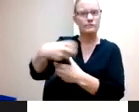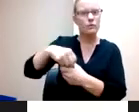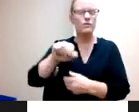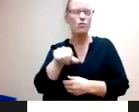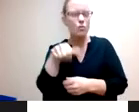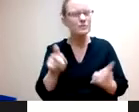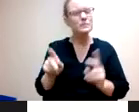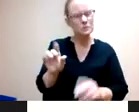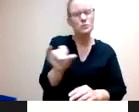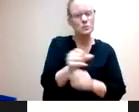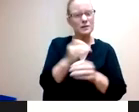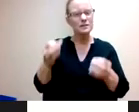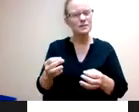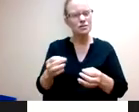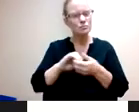Next.